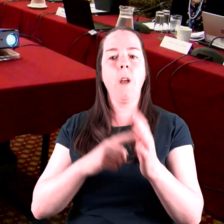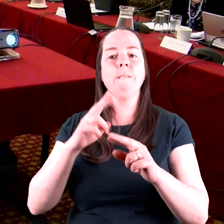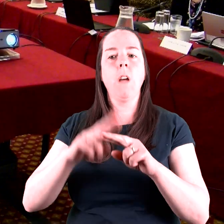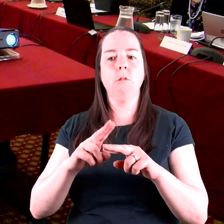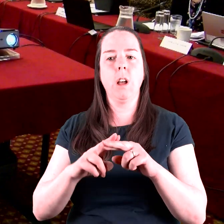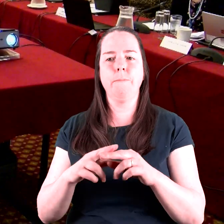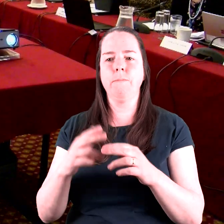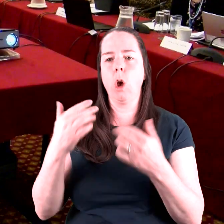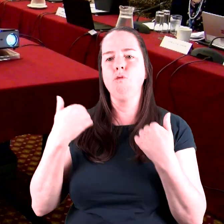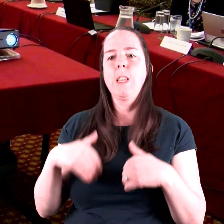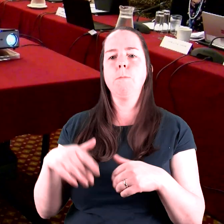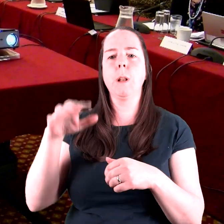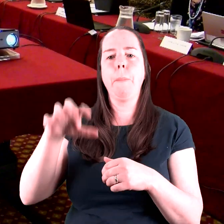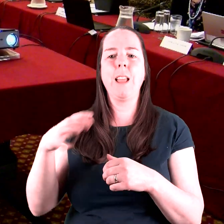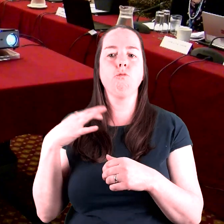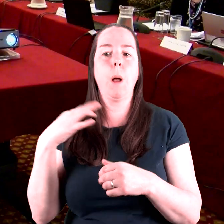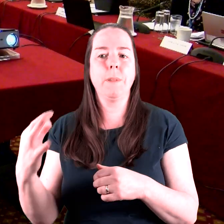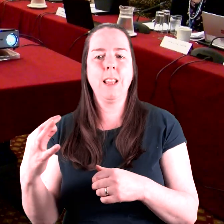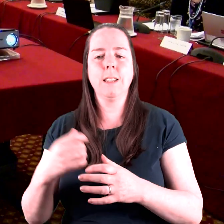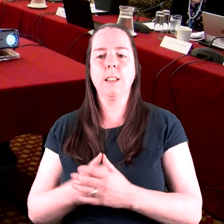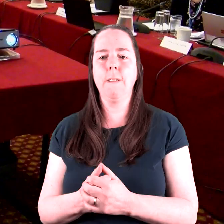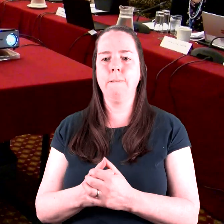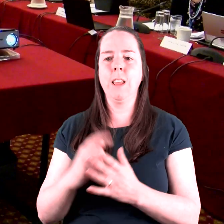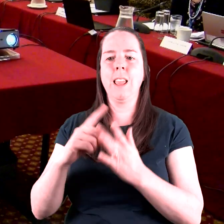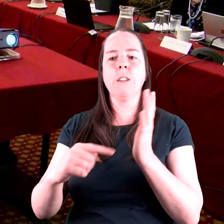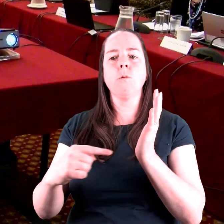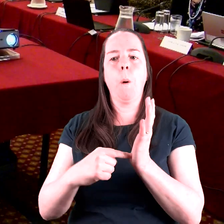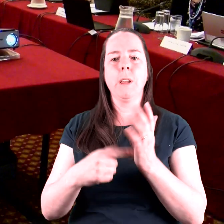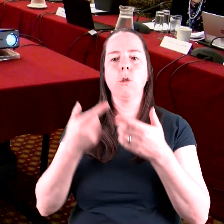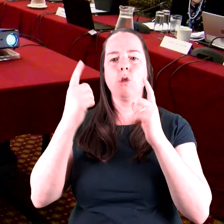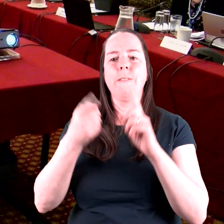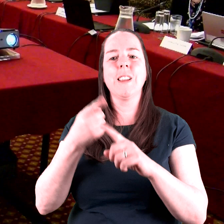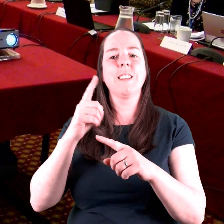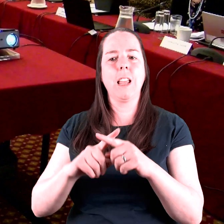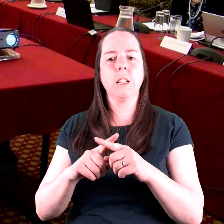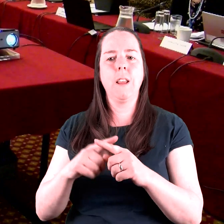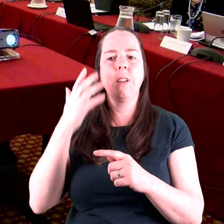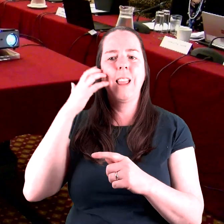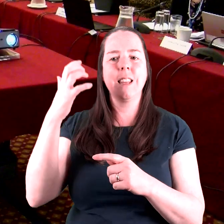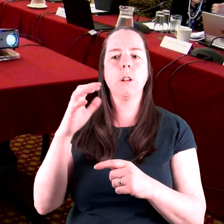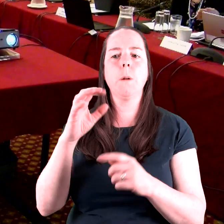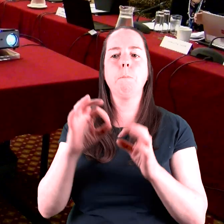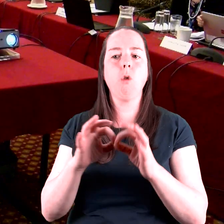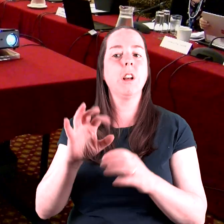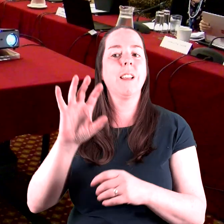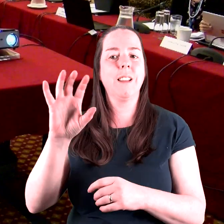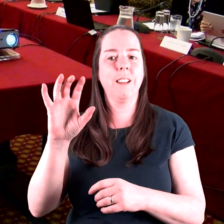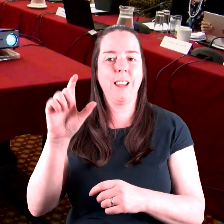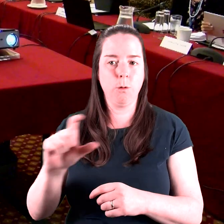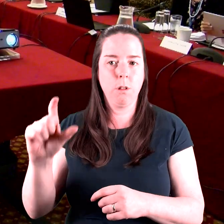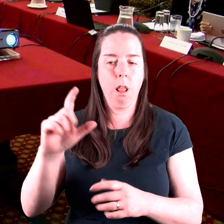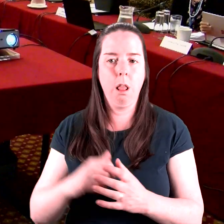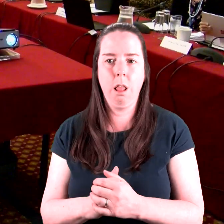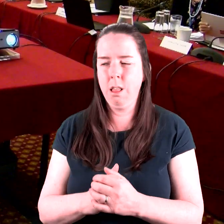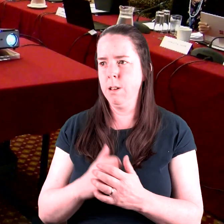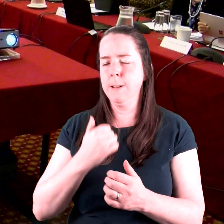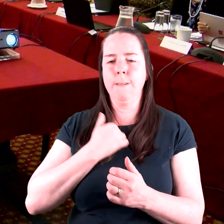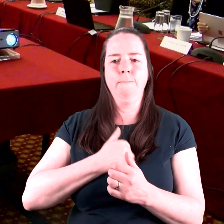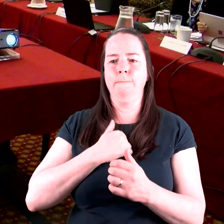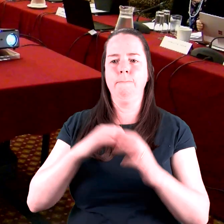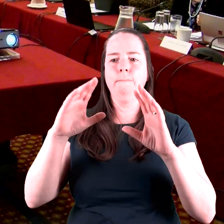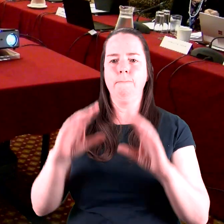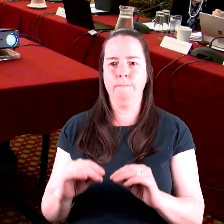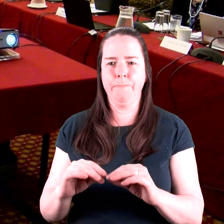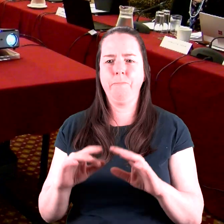Joe Farrer, who's the Richmond Place representative, and Ian Thomas, chief executive of Kingston Borough Council. And with